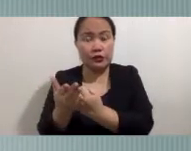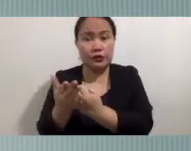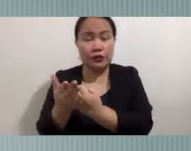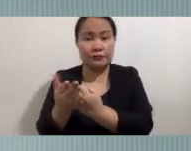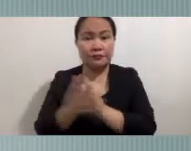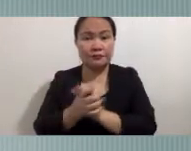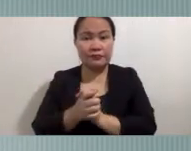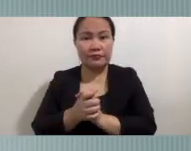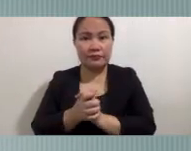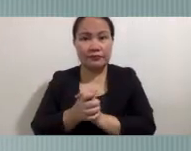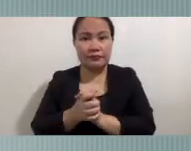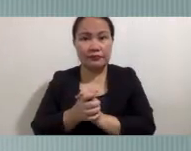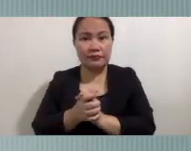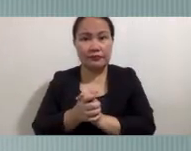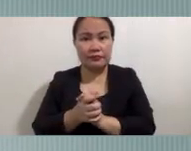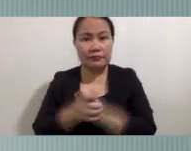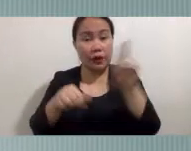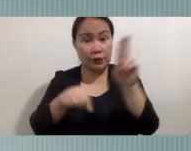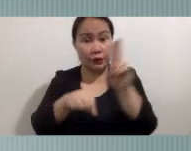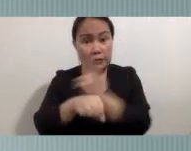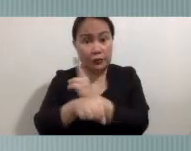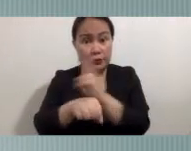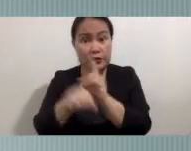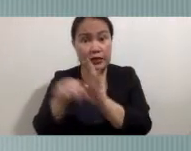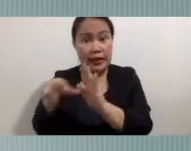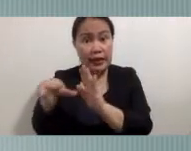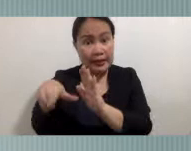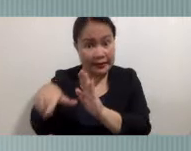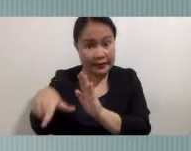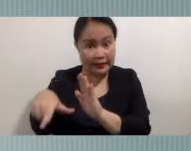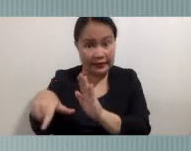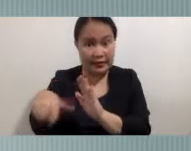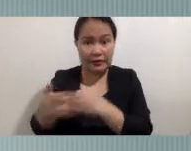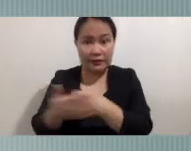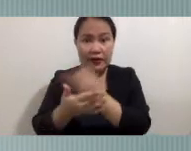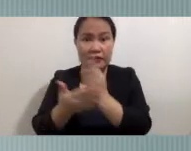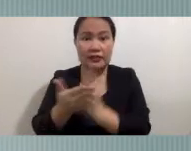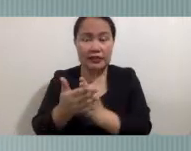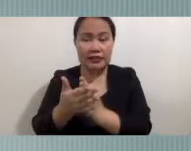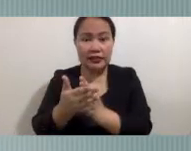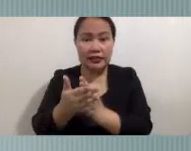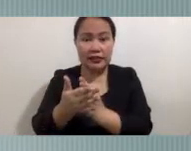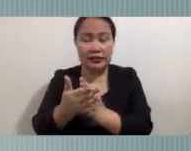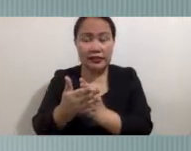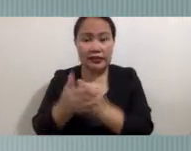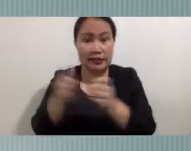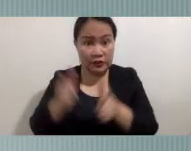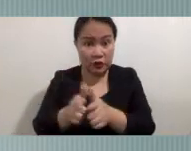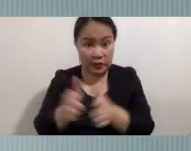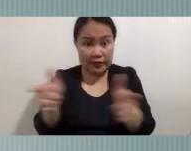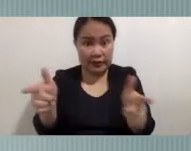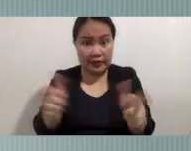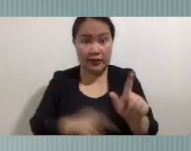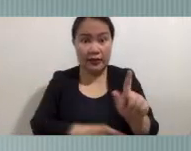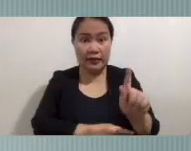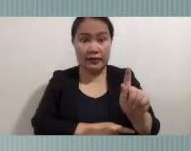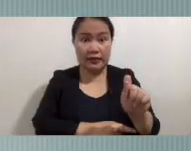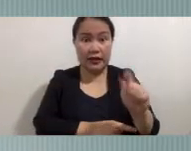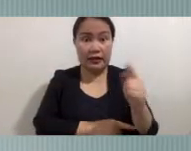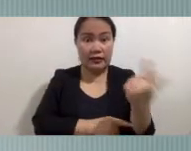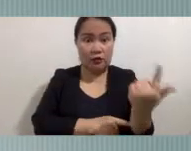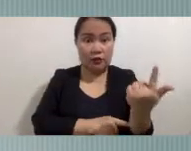examples, okay? Na gagamitin natin mamaya in factoring general trinomials. Okay, so a